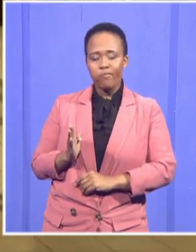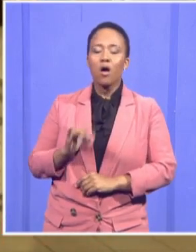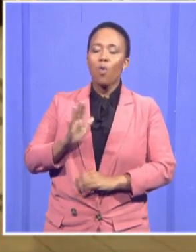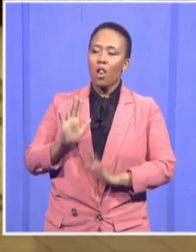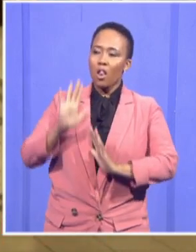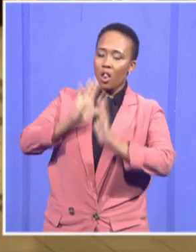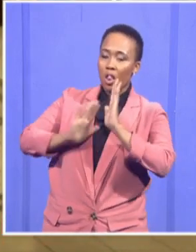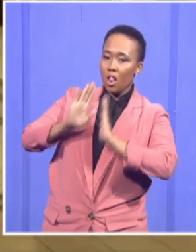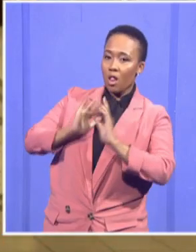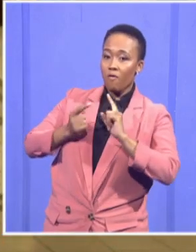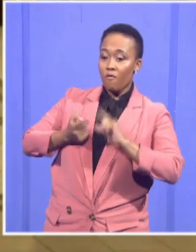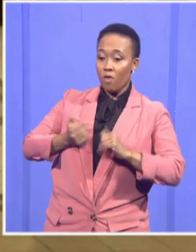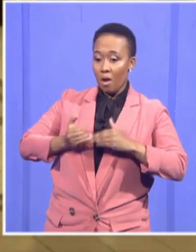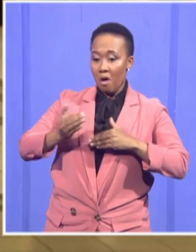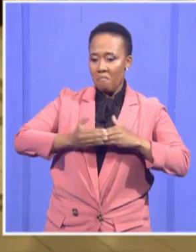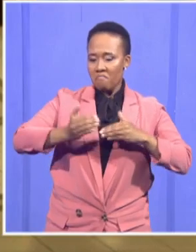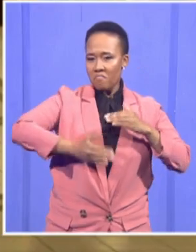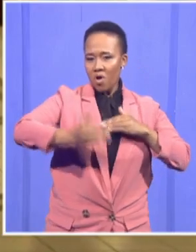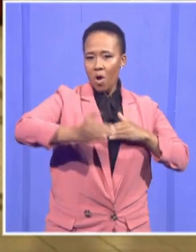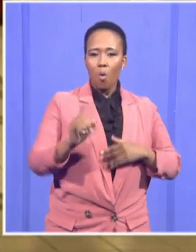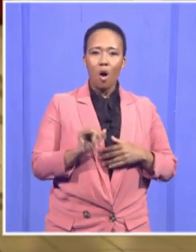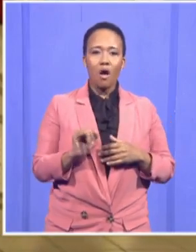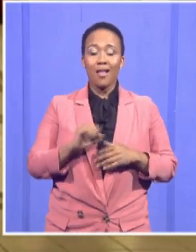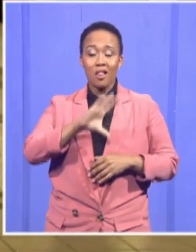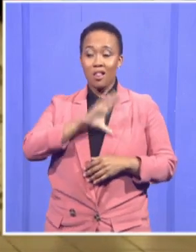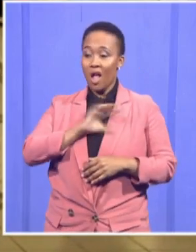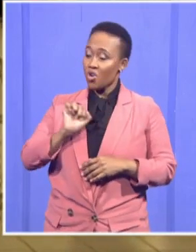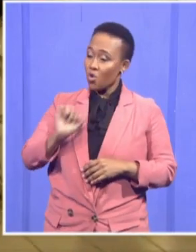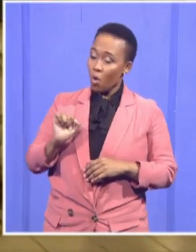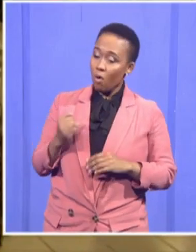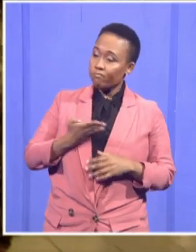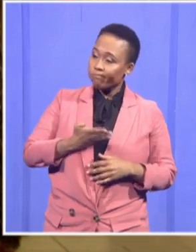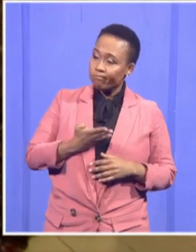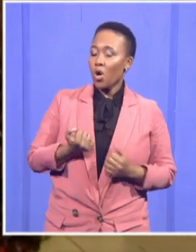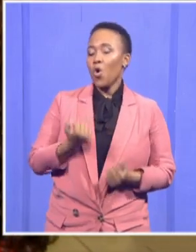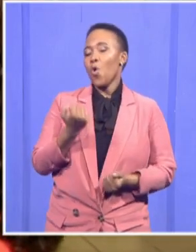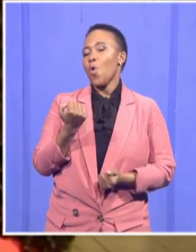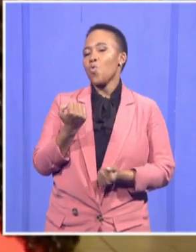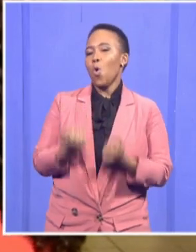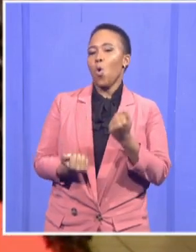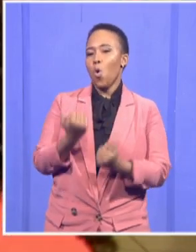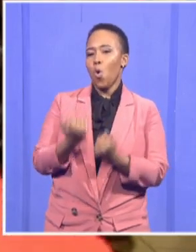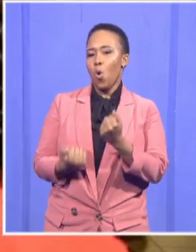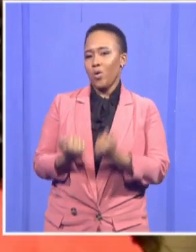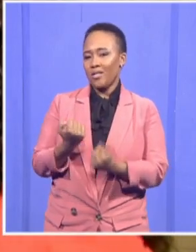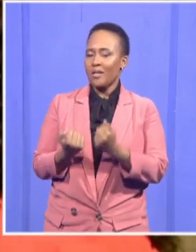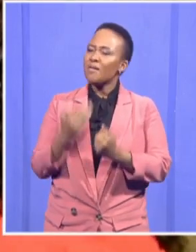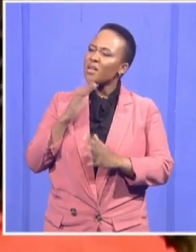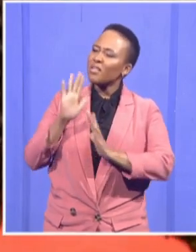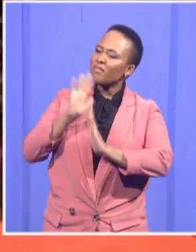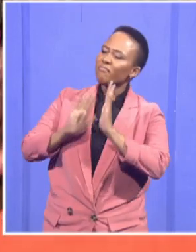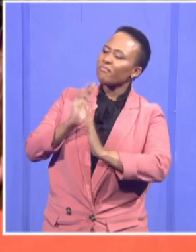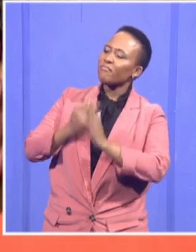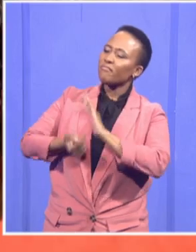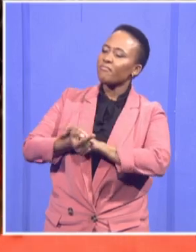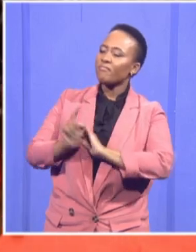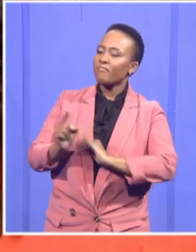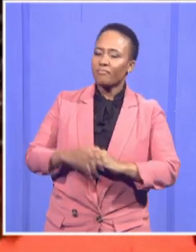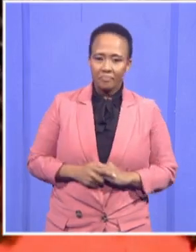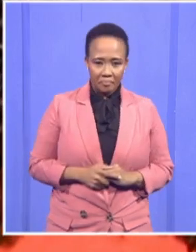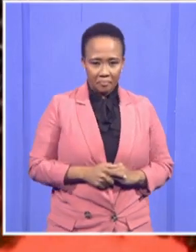way forward. Your client appeared in court. It was a short appearance. Just take us through. Well, it